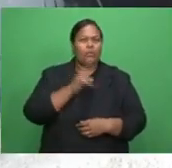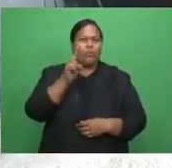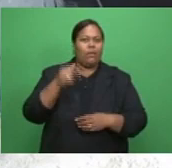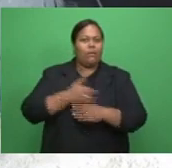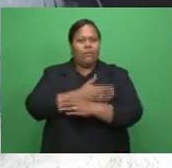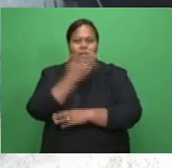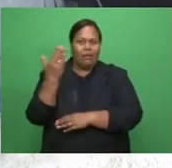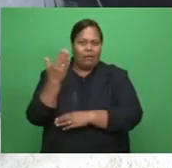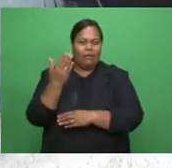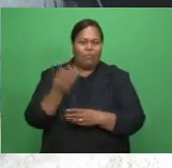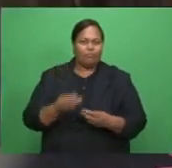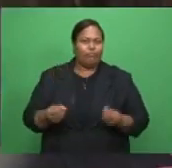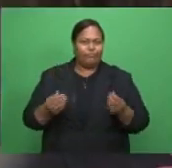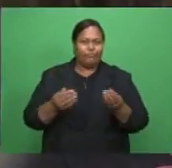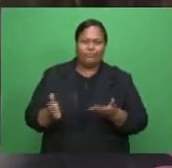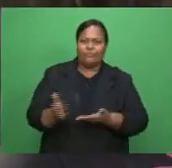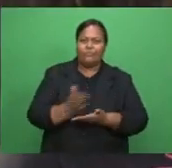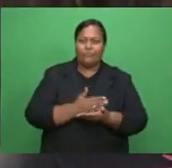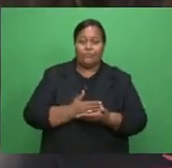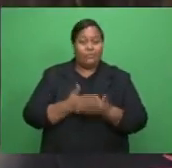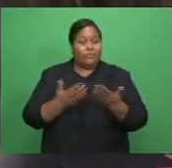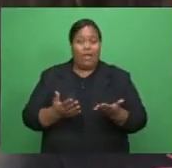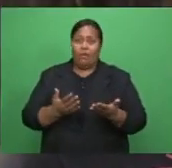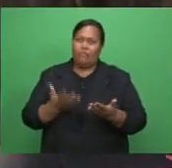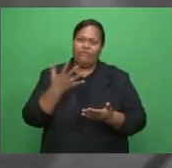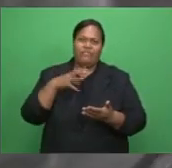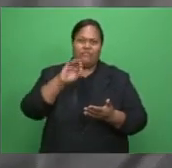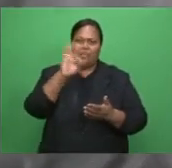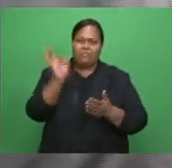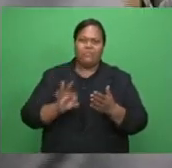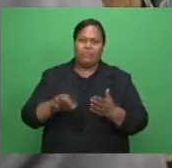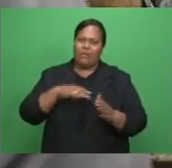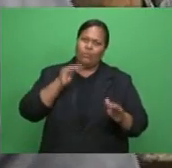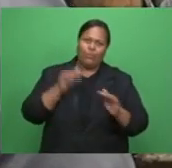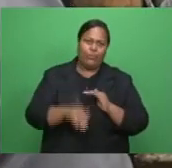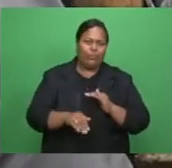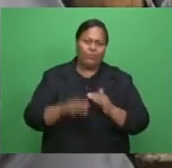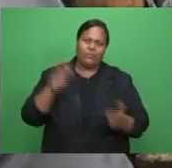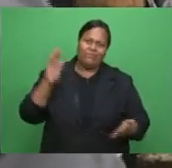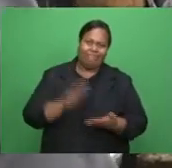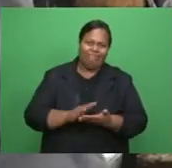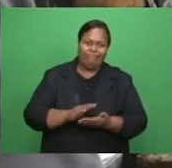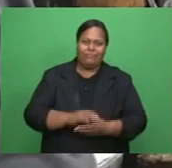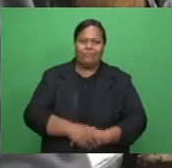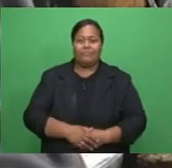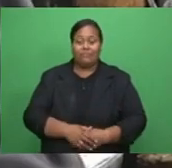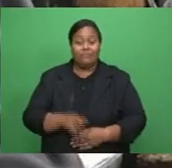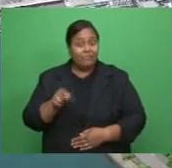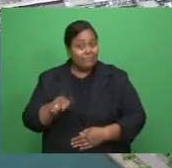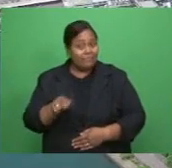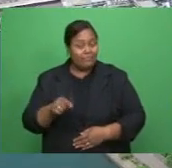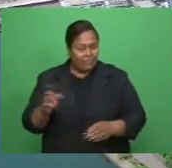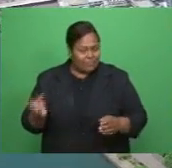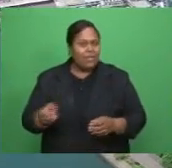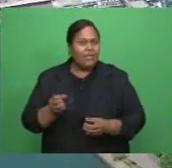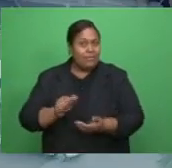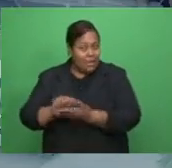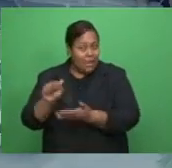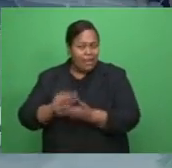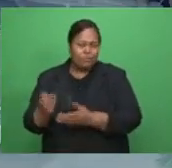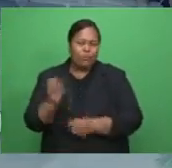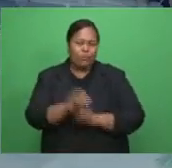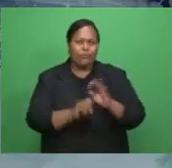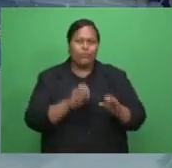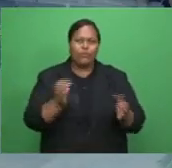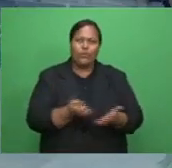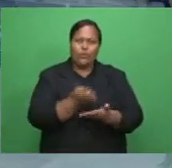sales dropped by 50%. Welle says small businesses like his contribute to the economy, so it's crucial that they continue